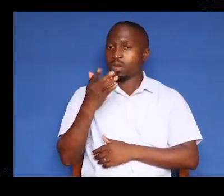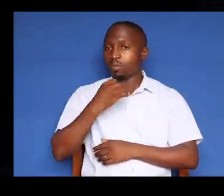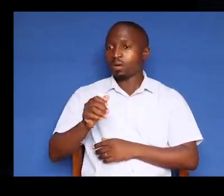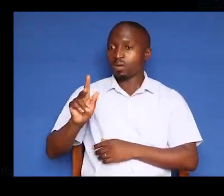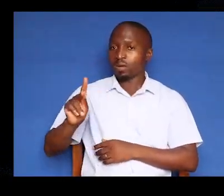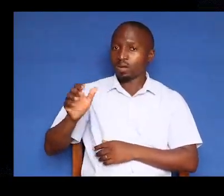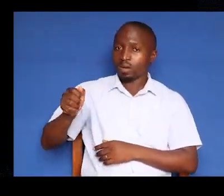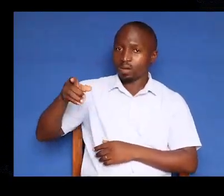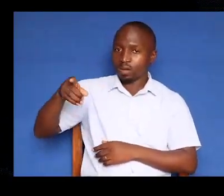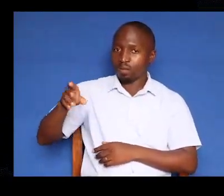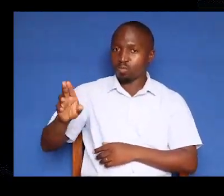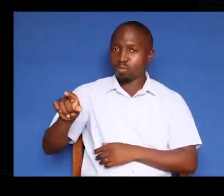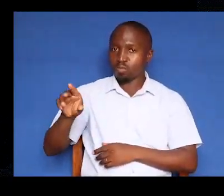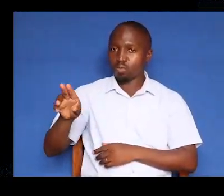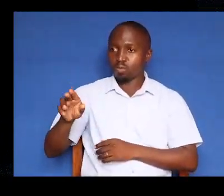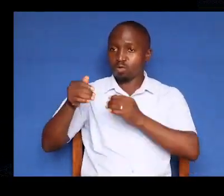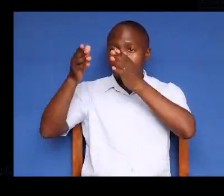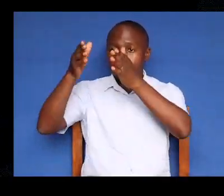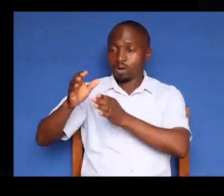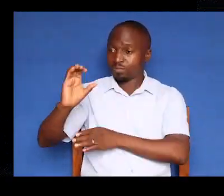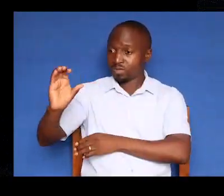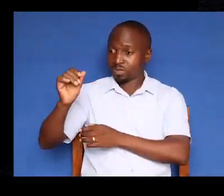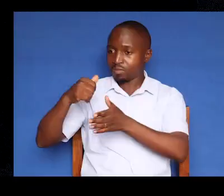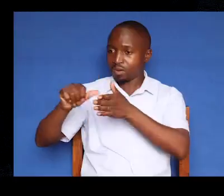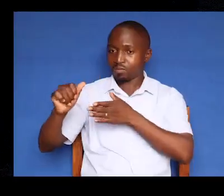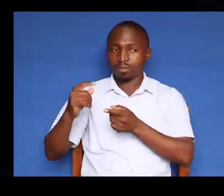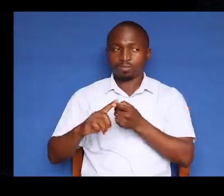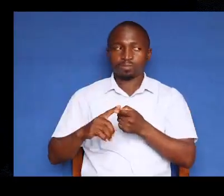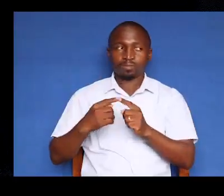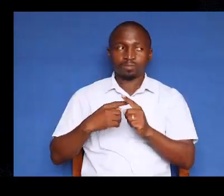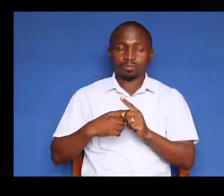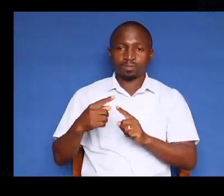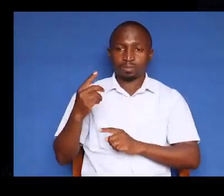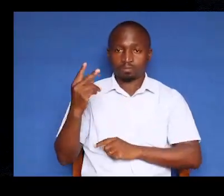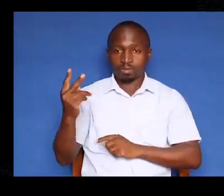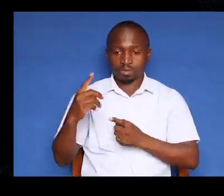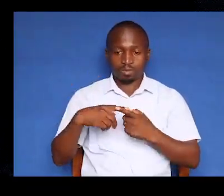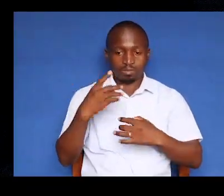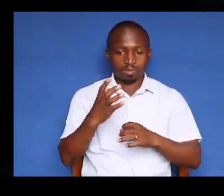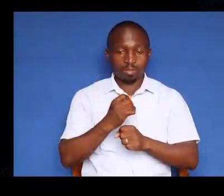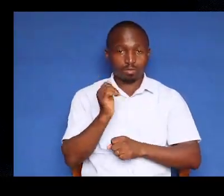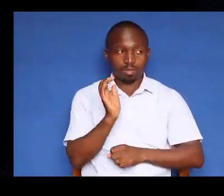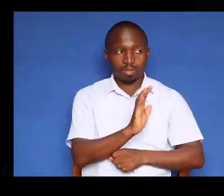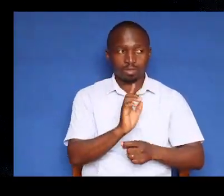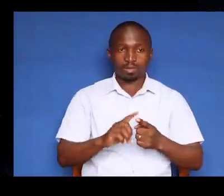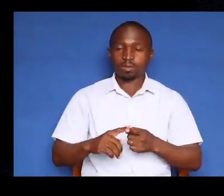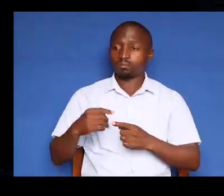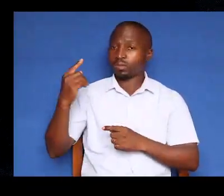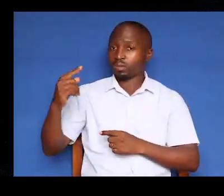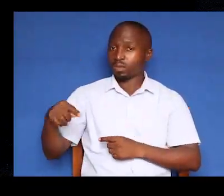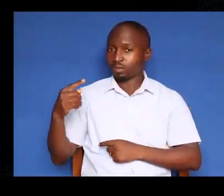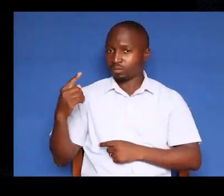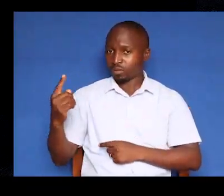at column C, paid 200, while his income